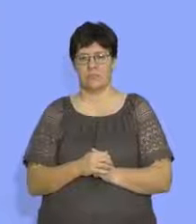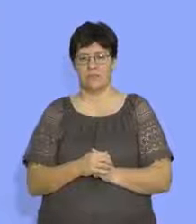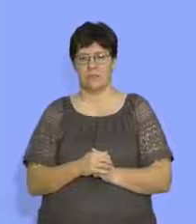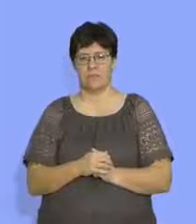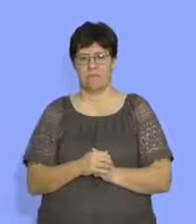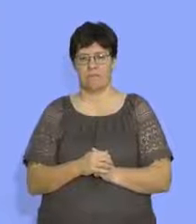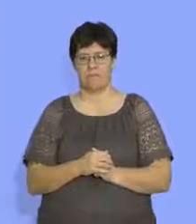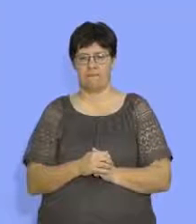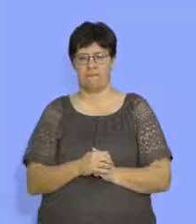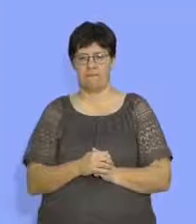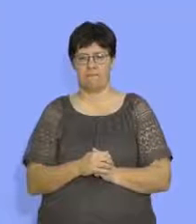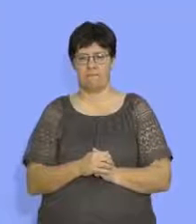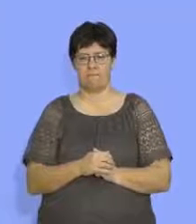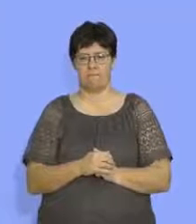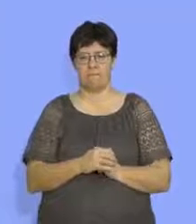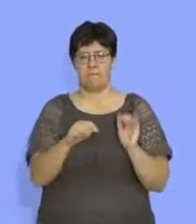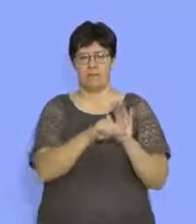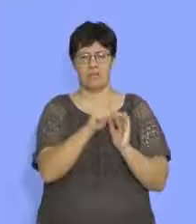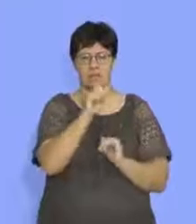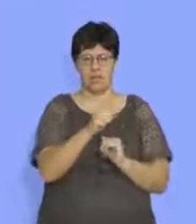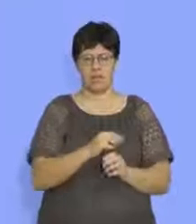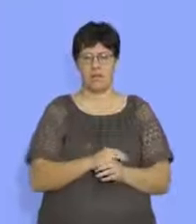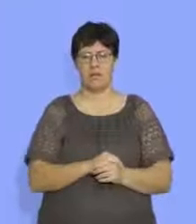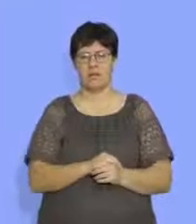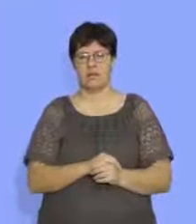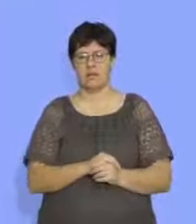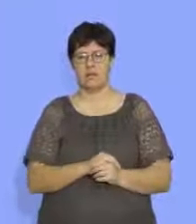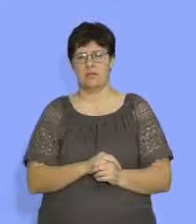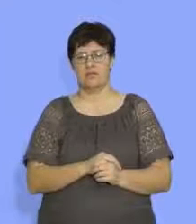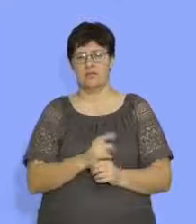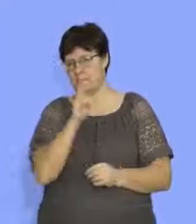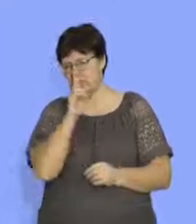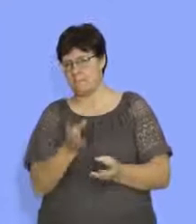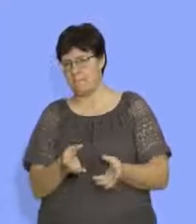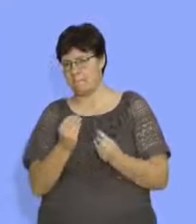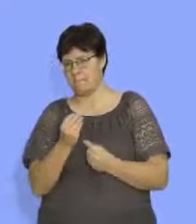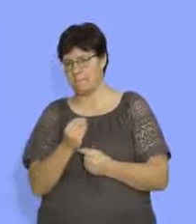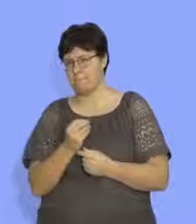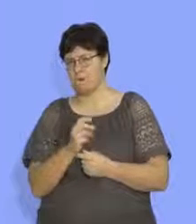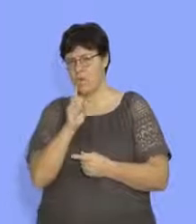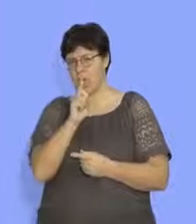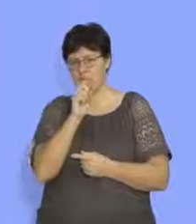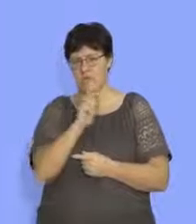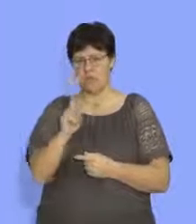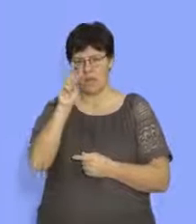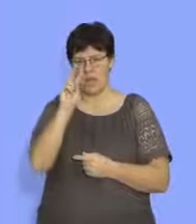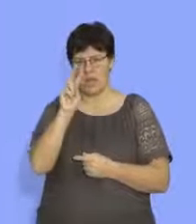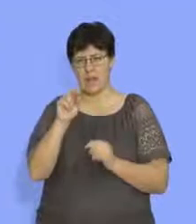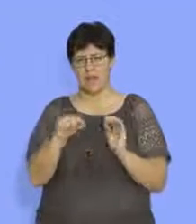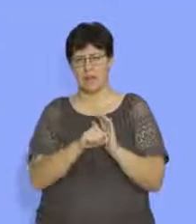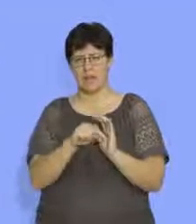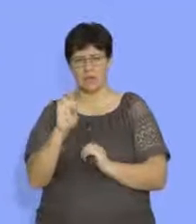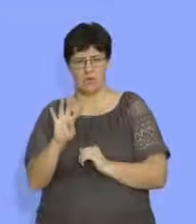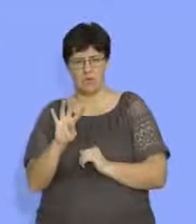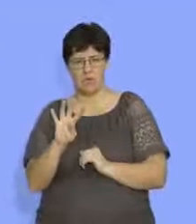to be minus b. So that's minus 1 plus, let's just quickly check whether this will give us what we want, squared